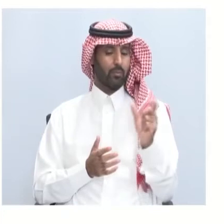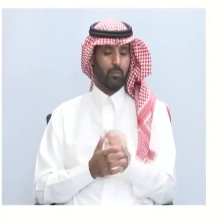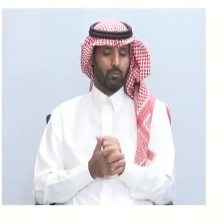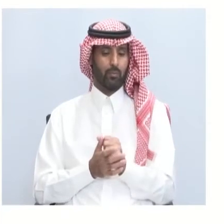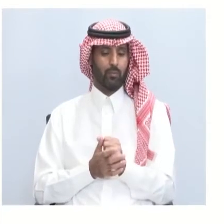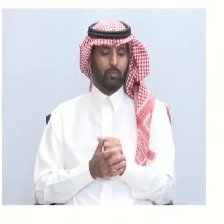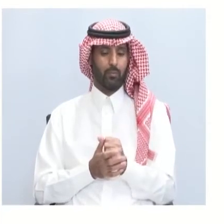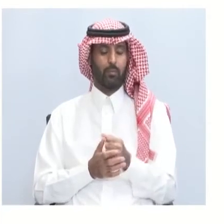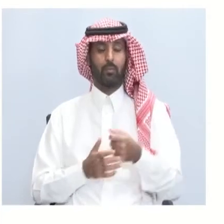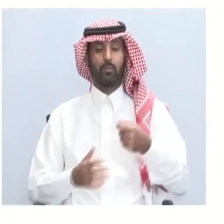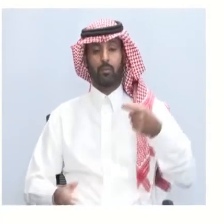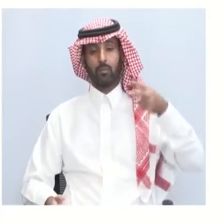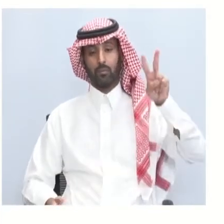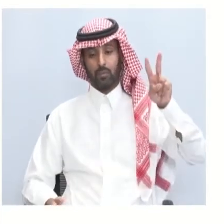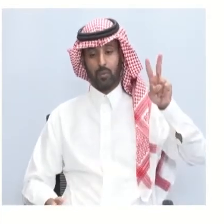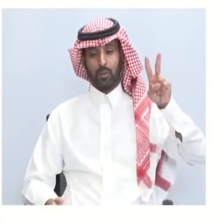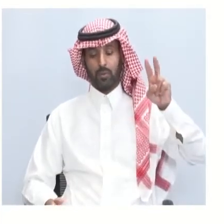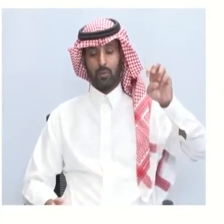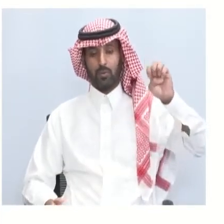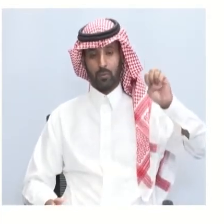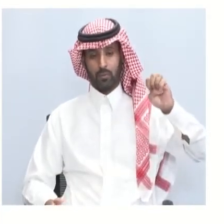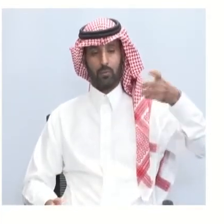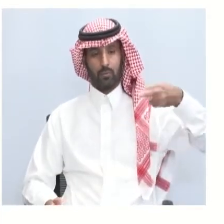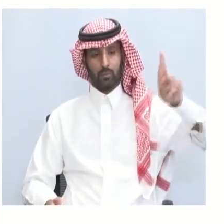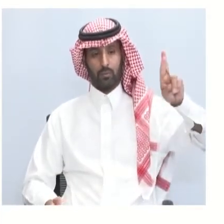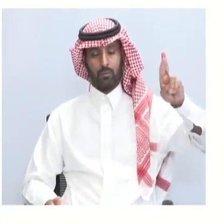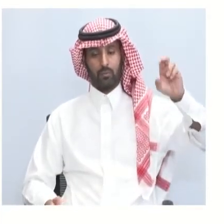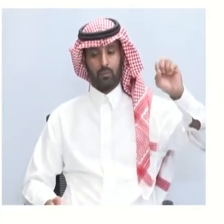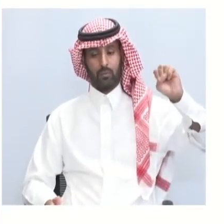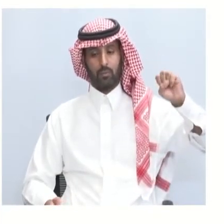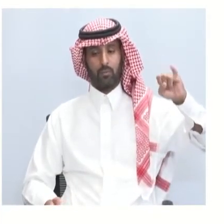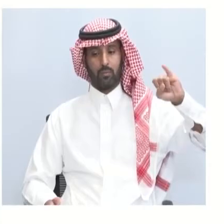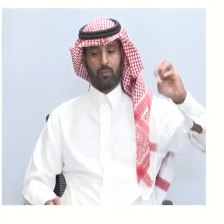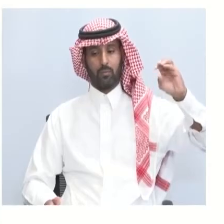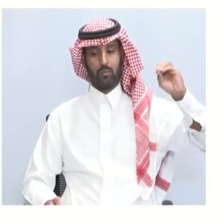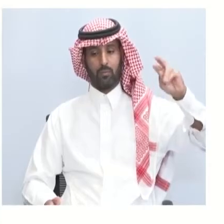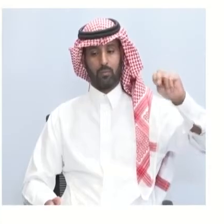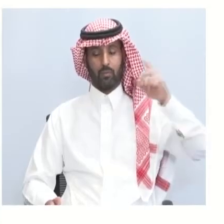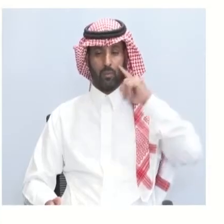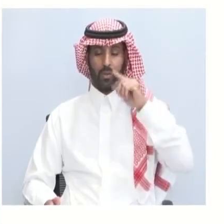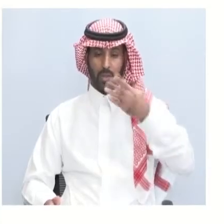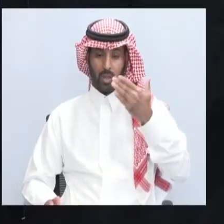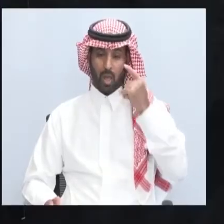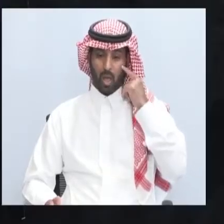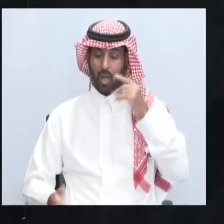Yes, it's the word version. It's the word version. You know the word version. It means